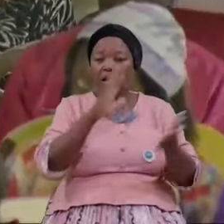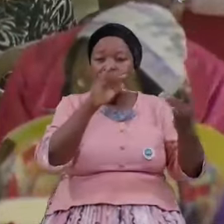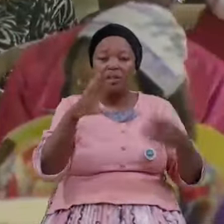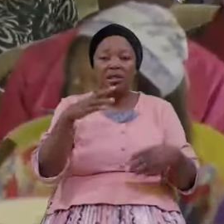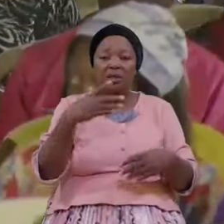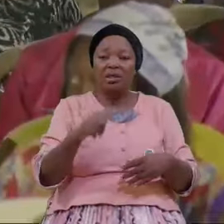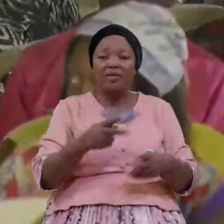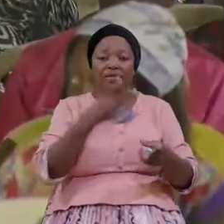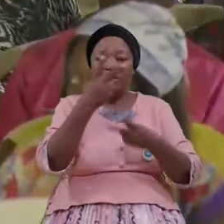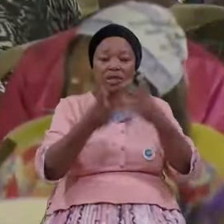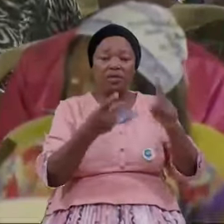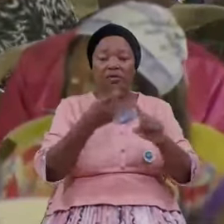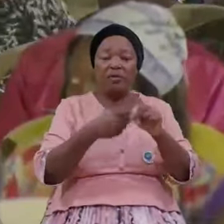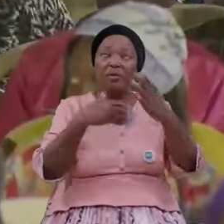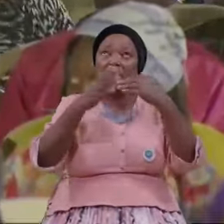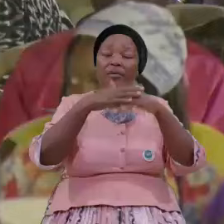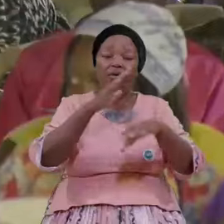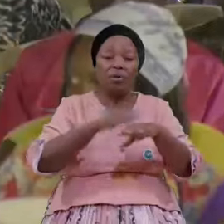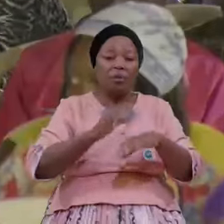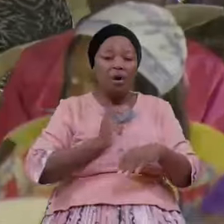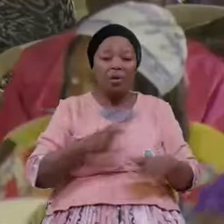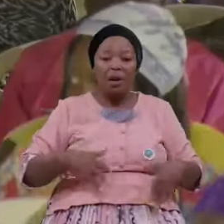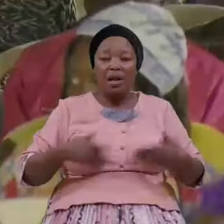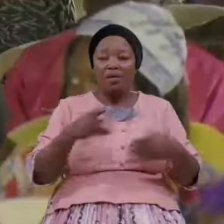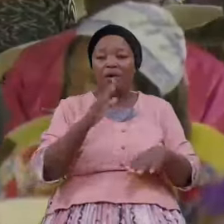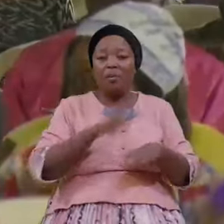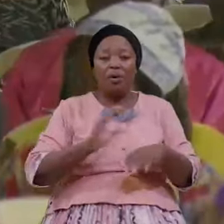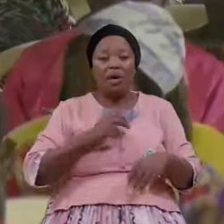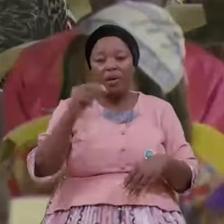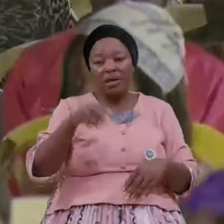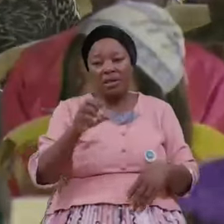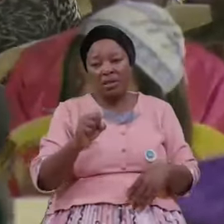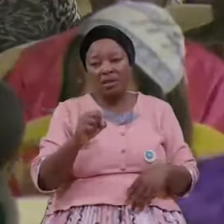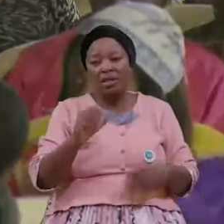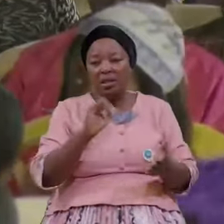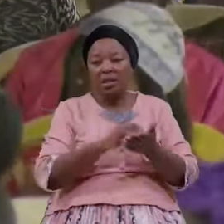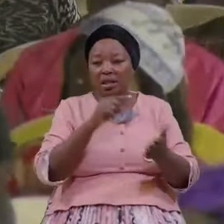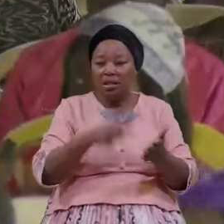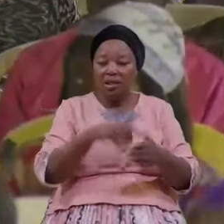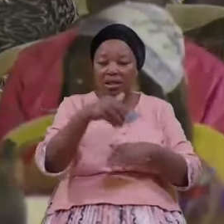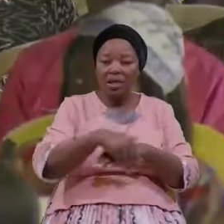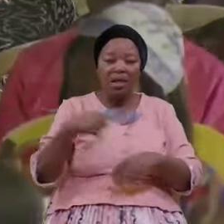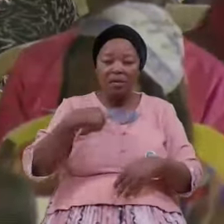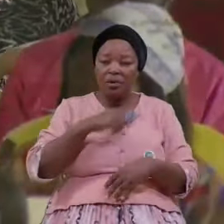and waiting and expecting our miracles.